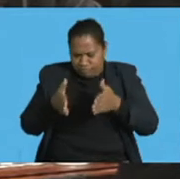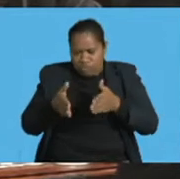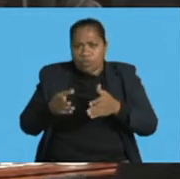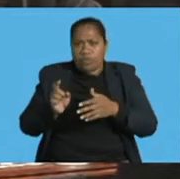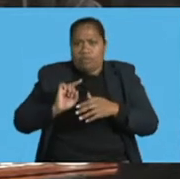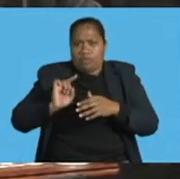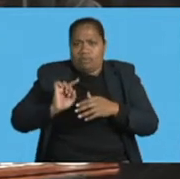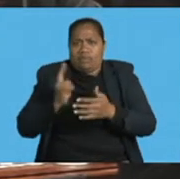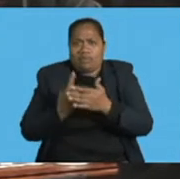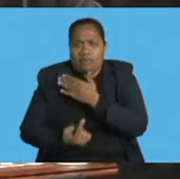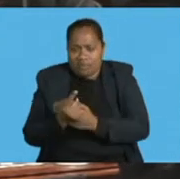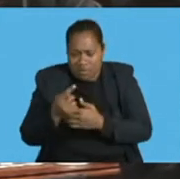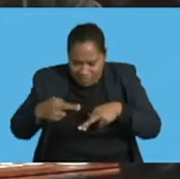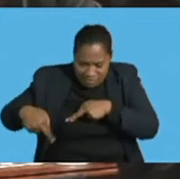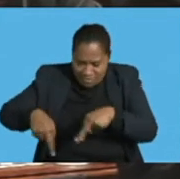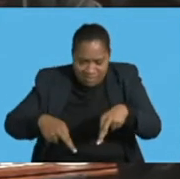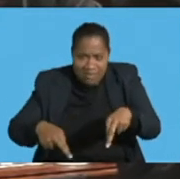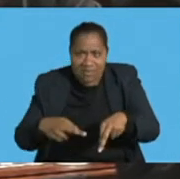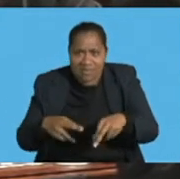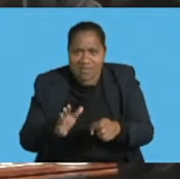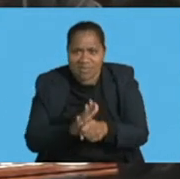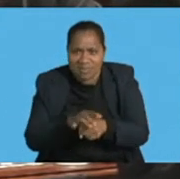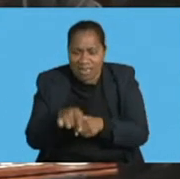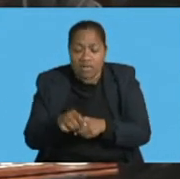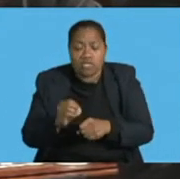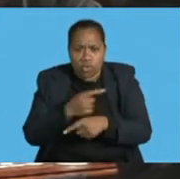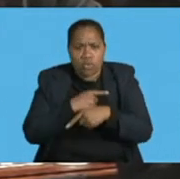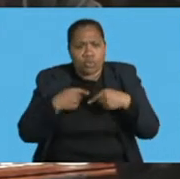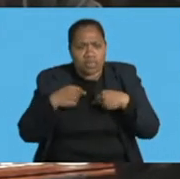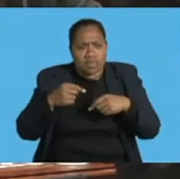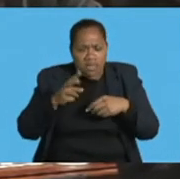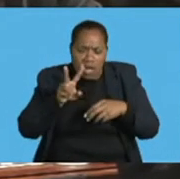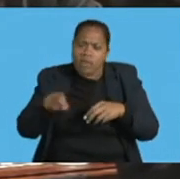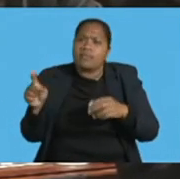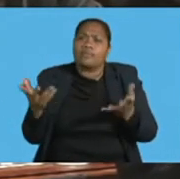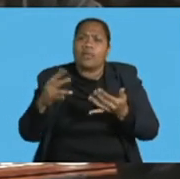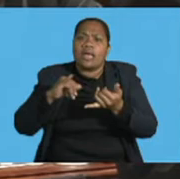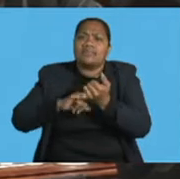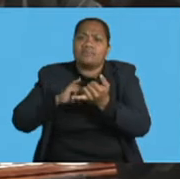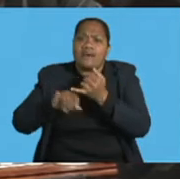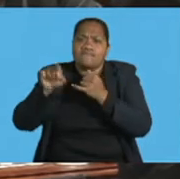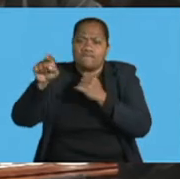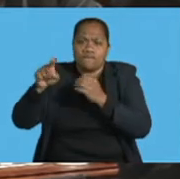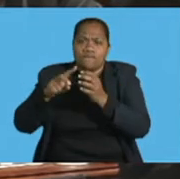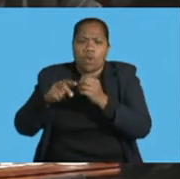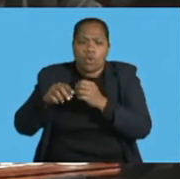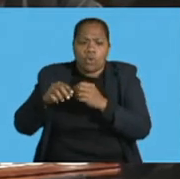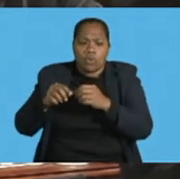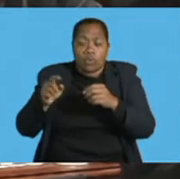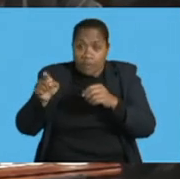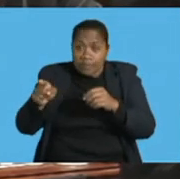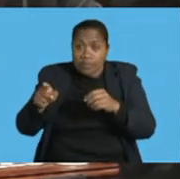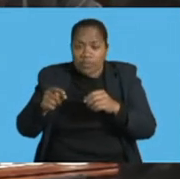Mr. Speaker, we're also looking at river training works for Sabu village, which has commenced and is expected to be completed